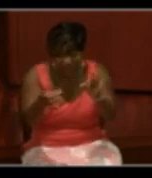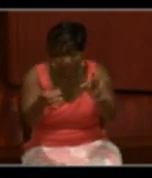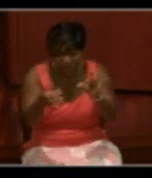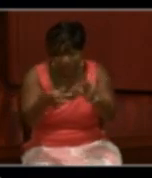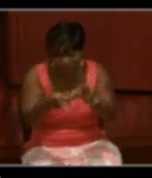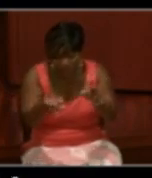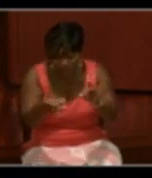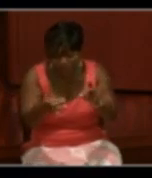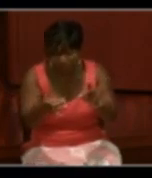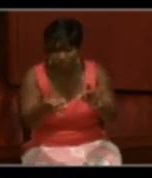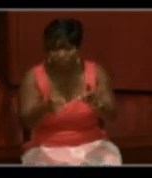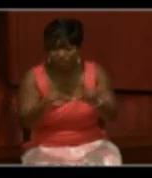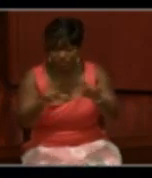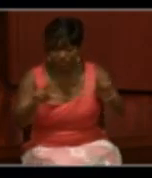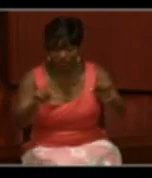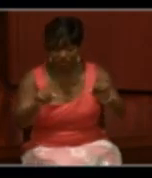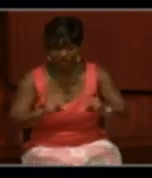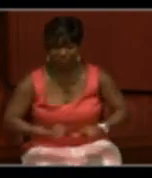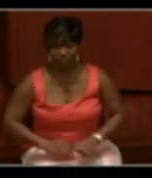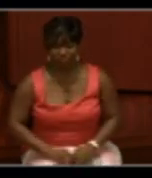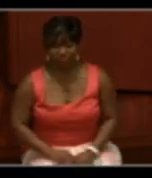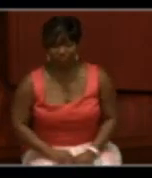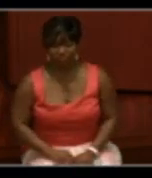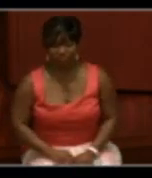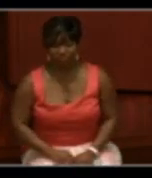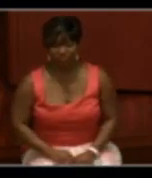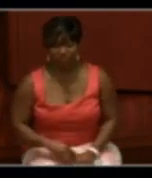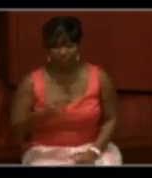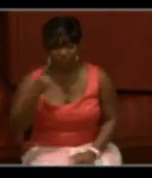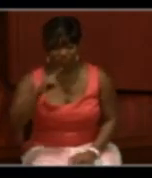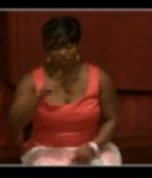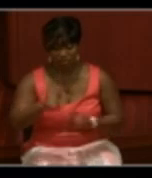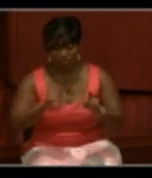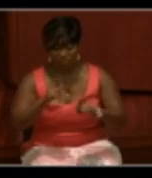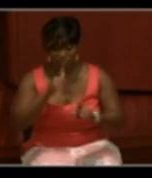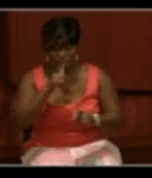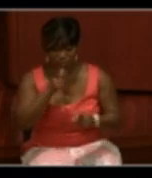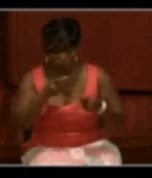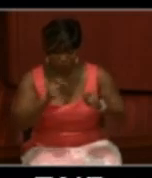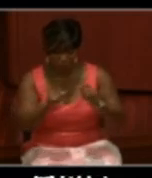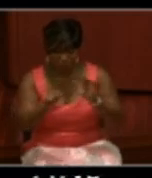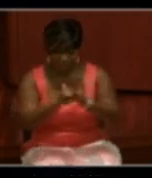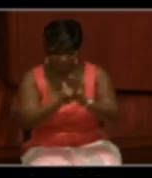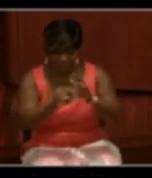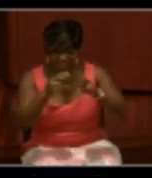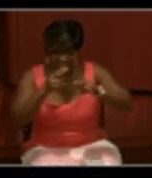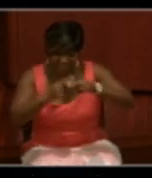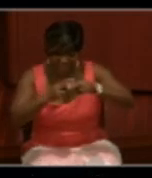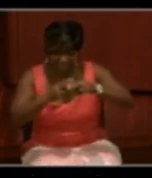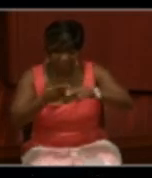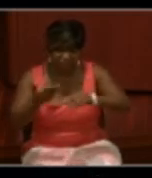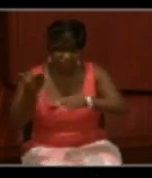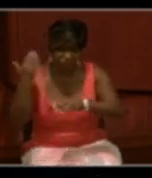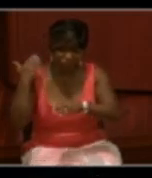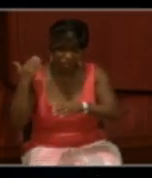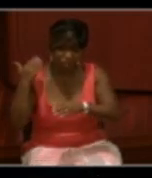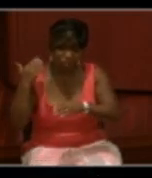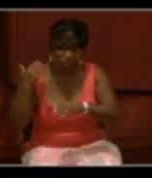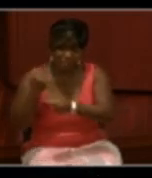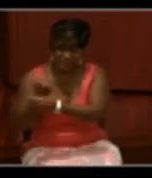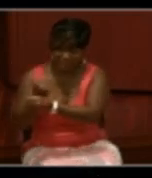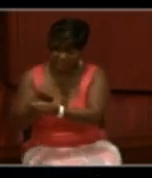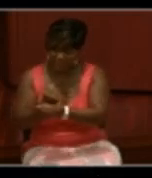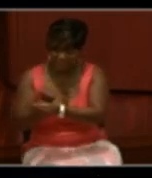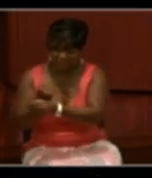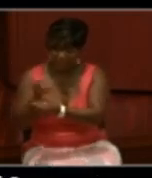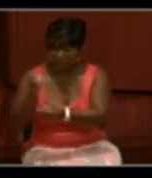the cards. For those who are trying to identify the names of former